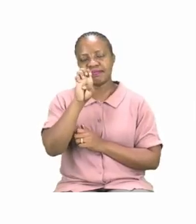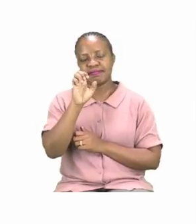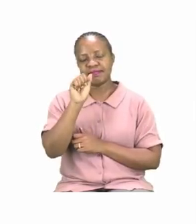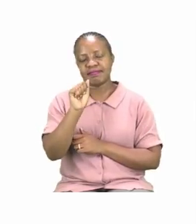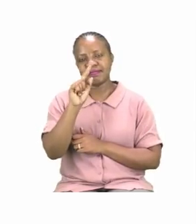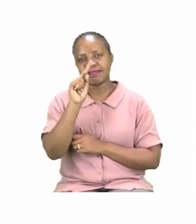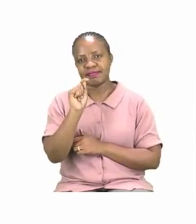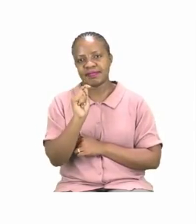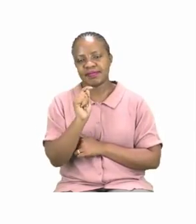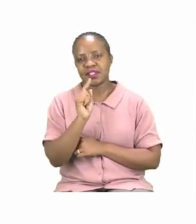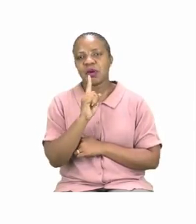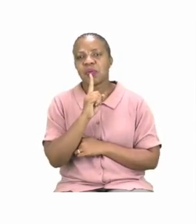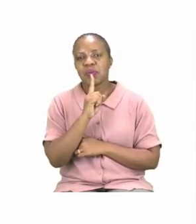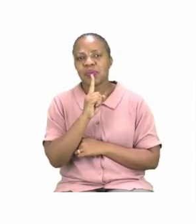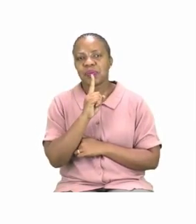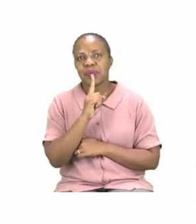heat.